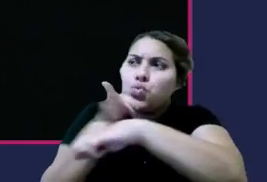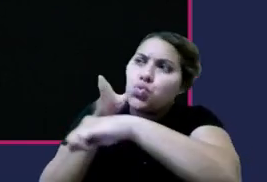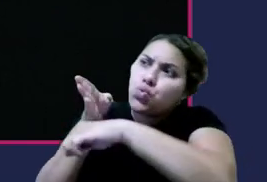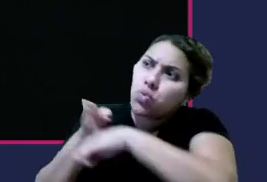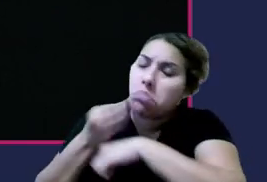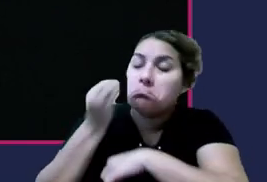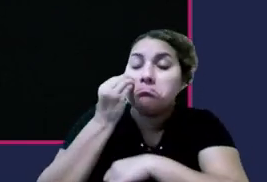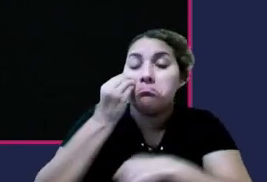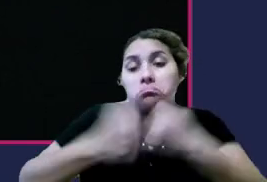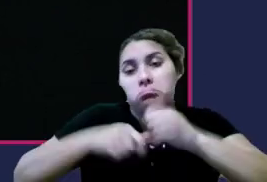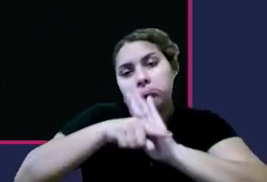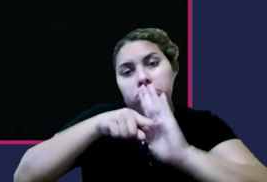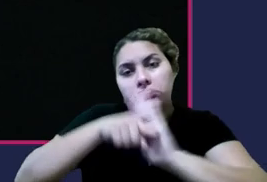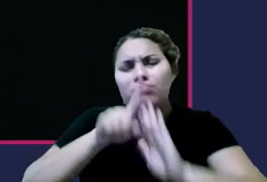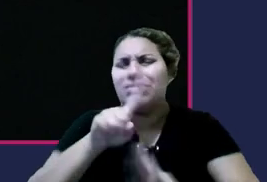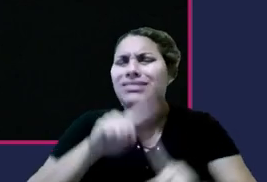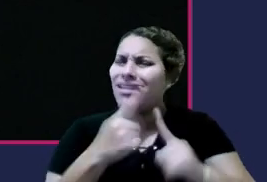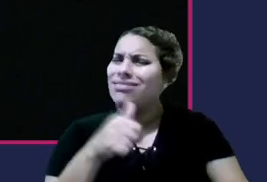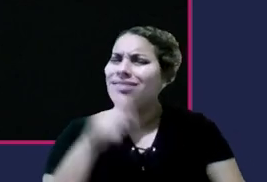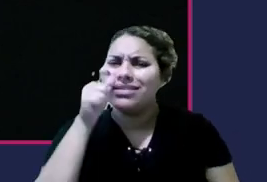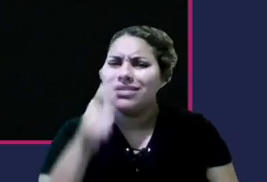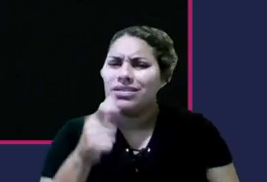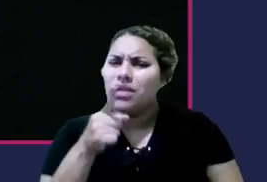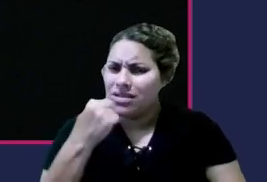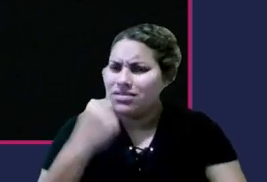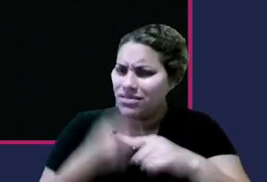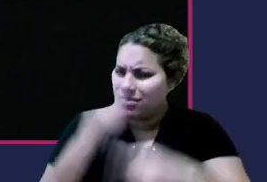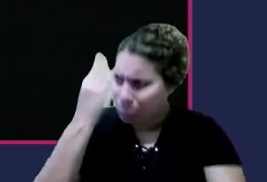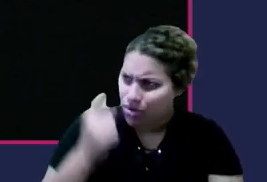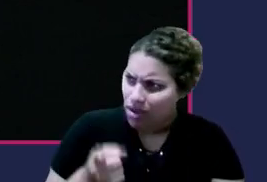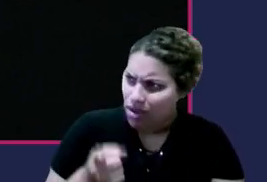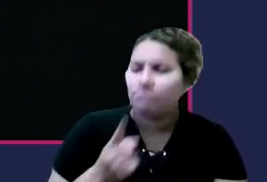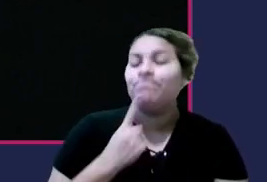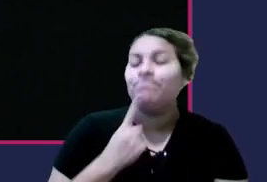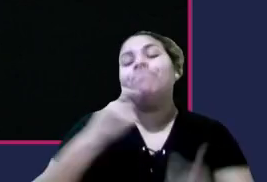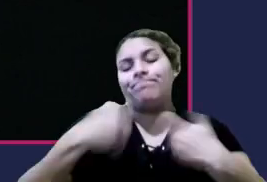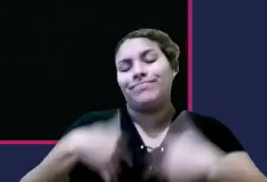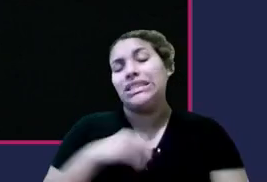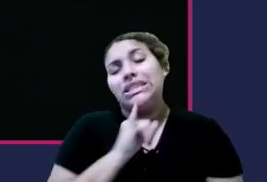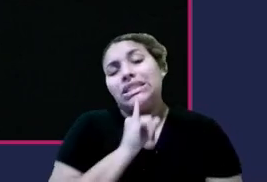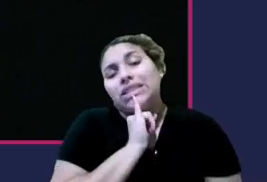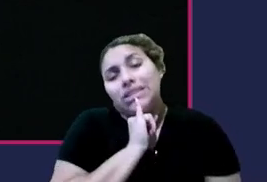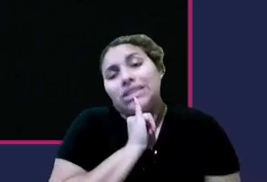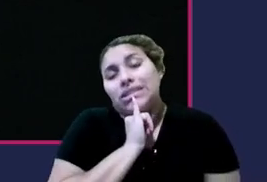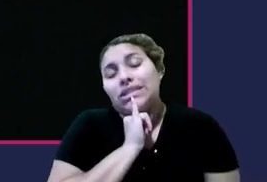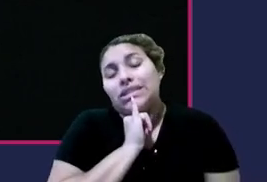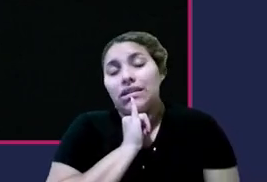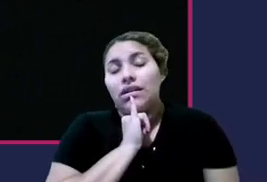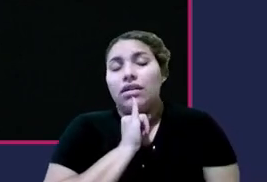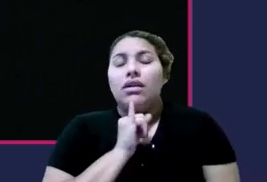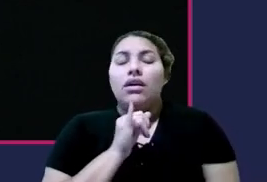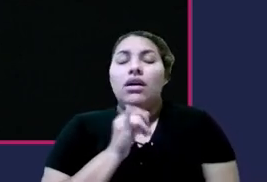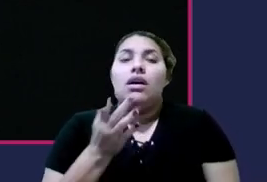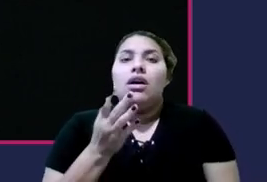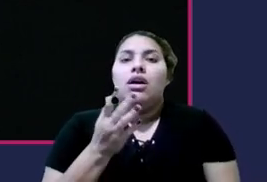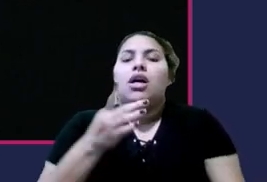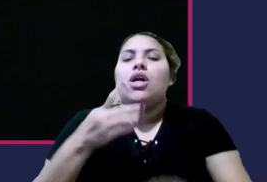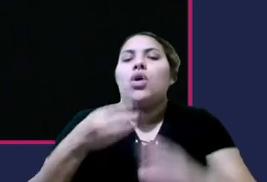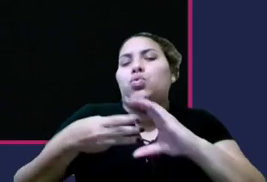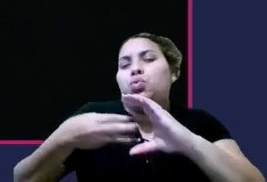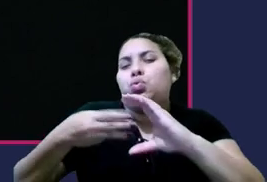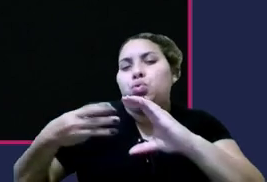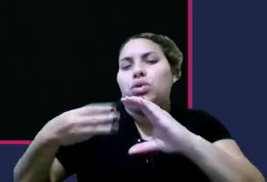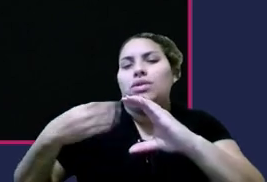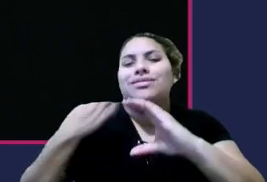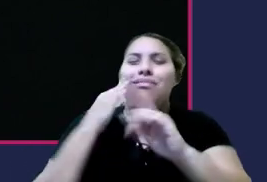different units. But it's interesting, Tony, because unfortunately, in the case of